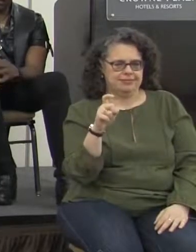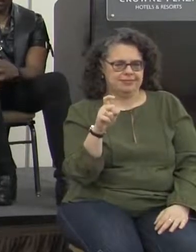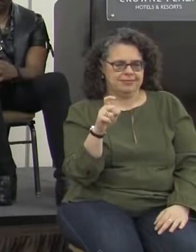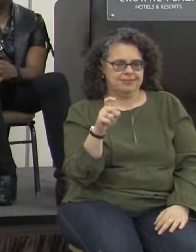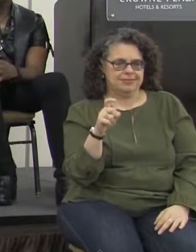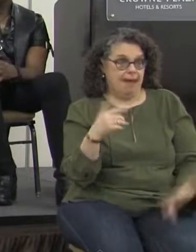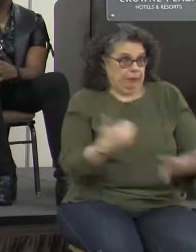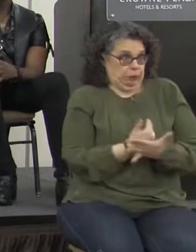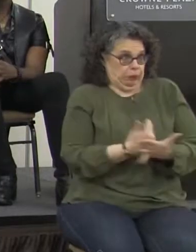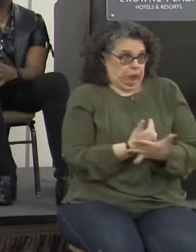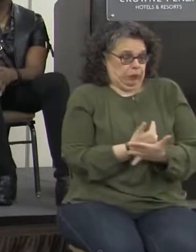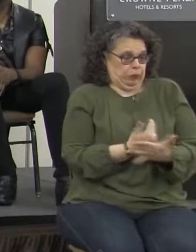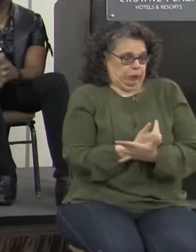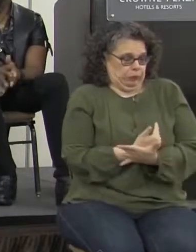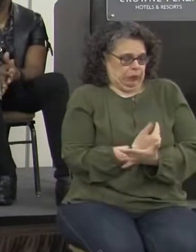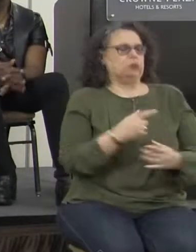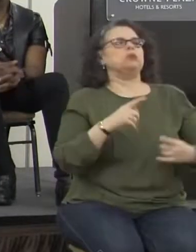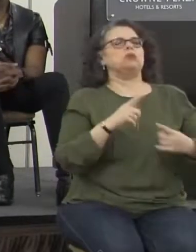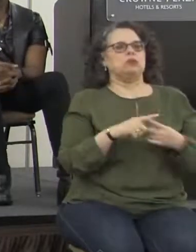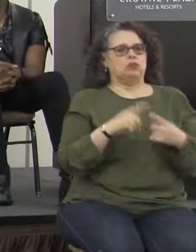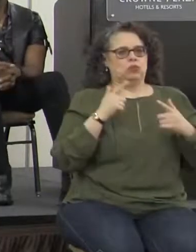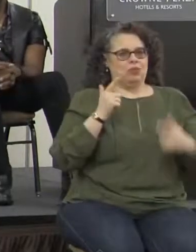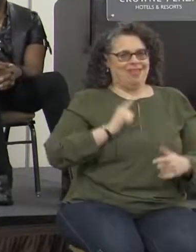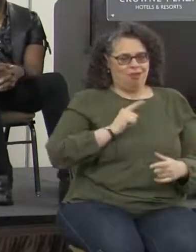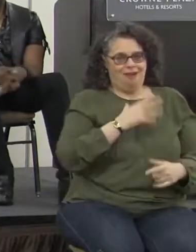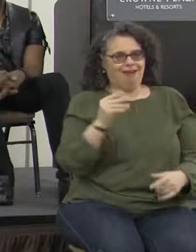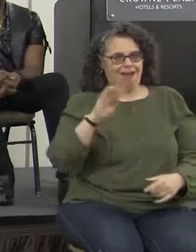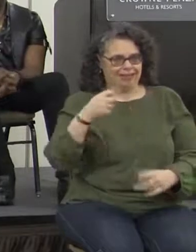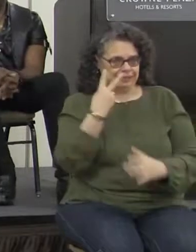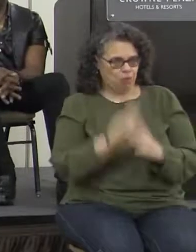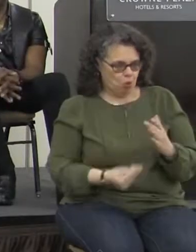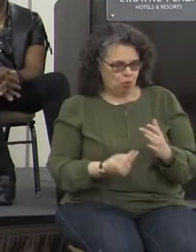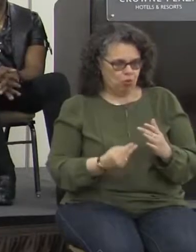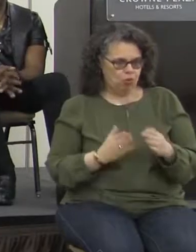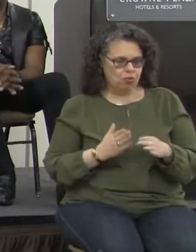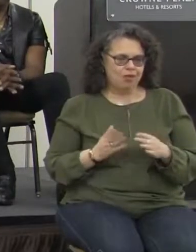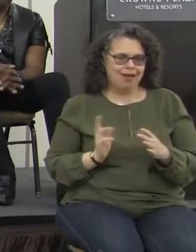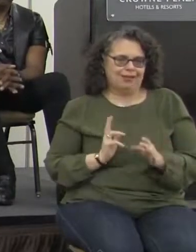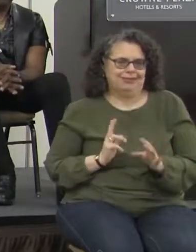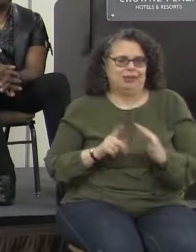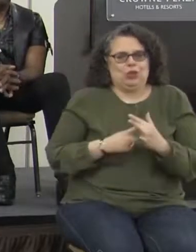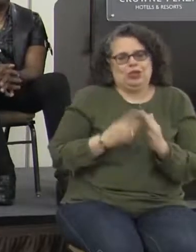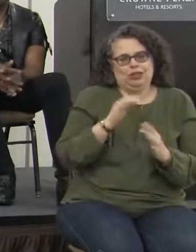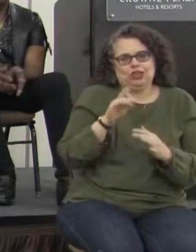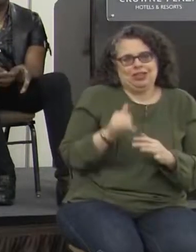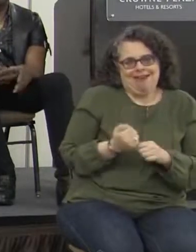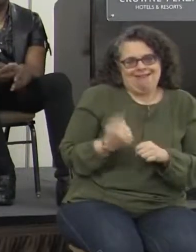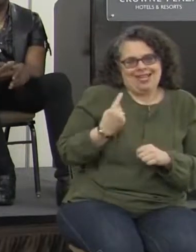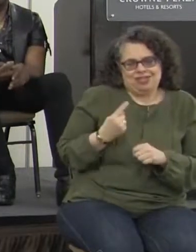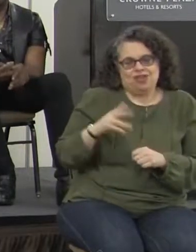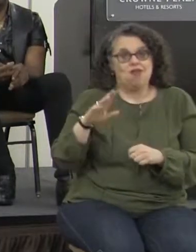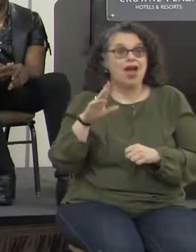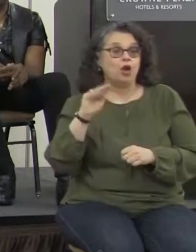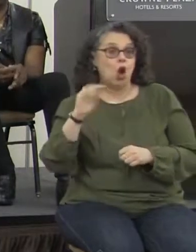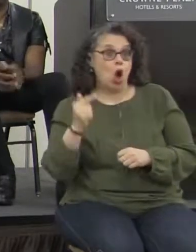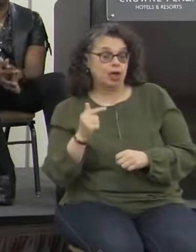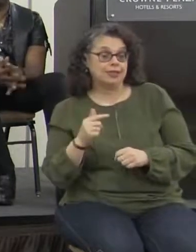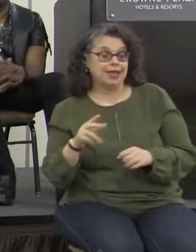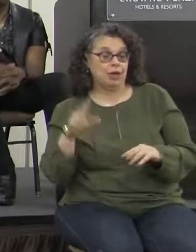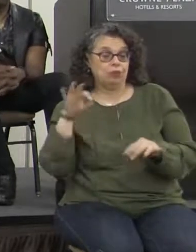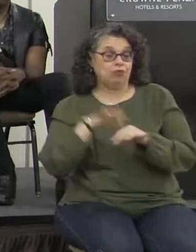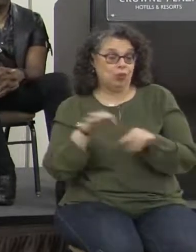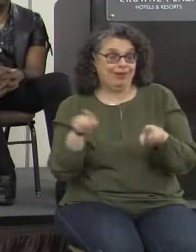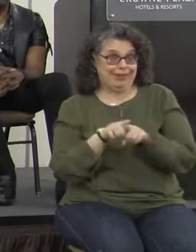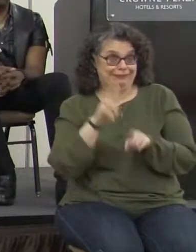am very new to leather and to Onyx. I crossed in July of last year, and then August of last year, I was voted in as vice